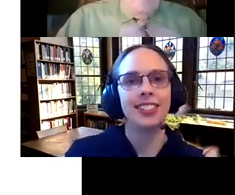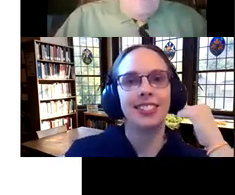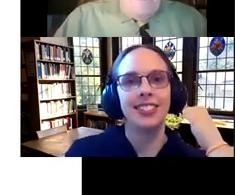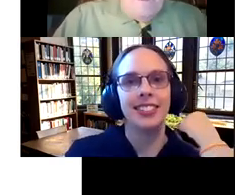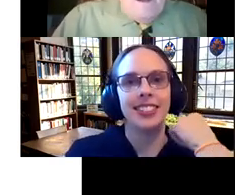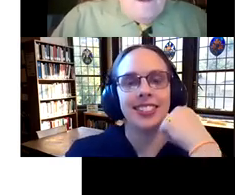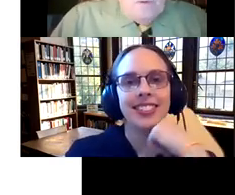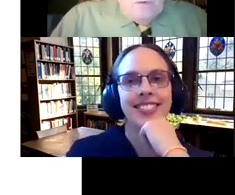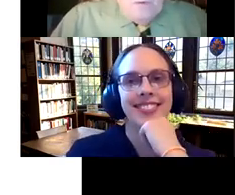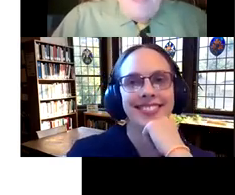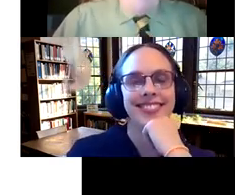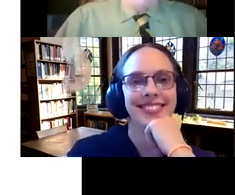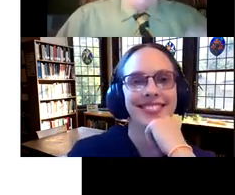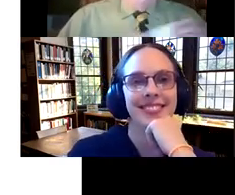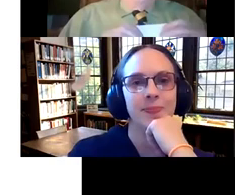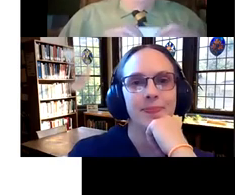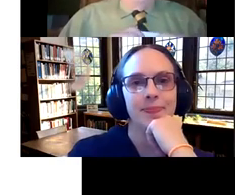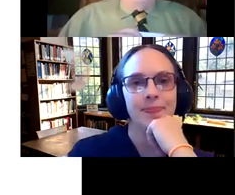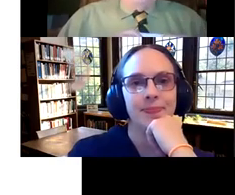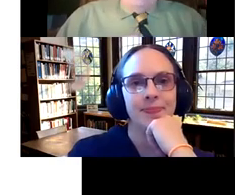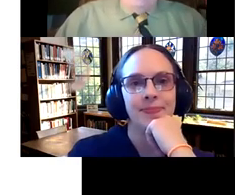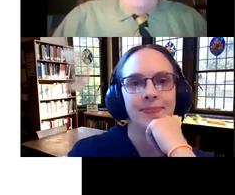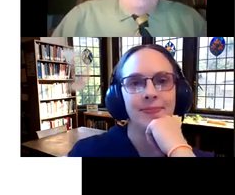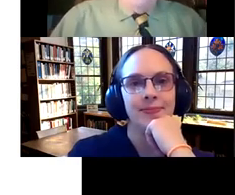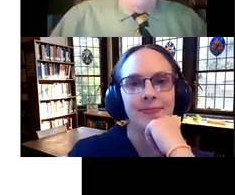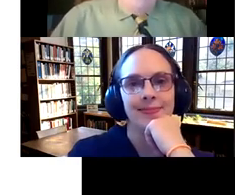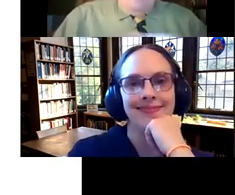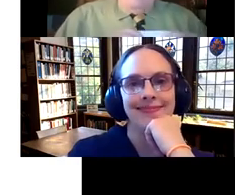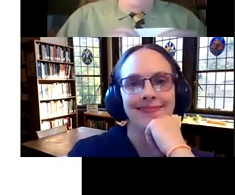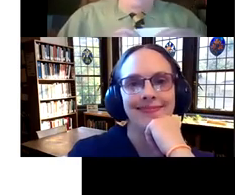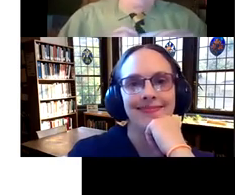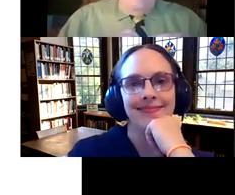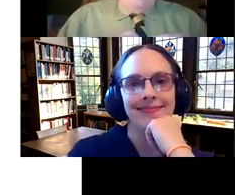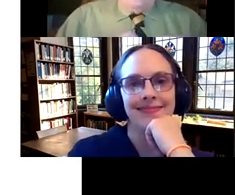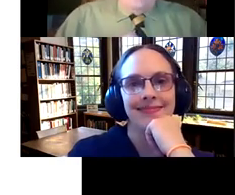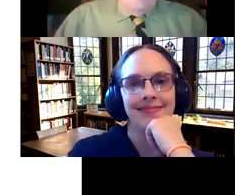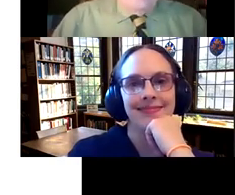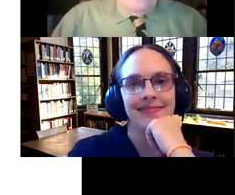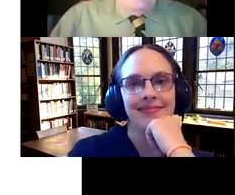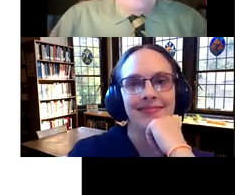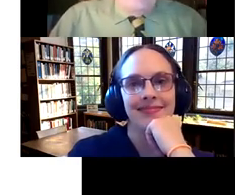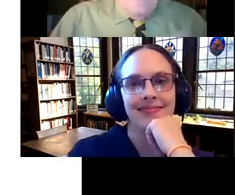protecting your nests. And why are we protecting nests?